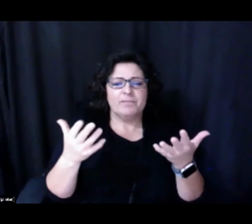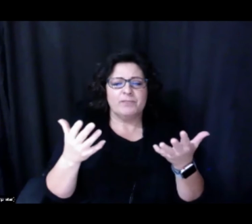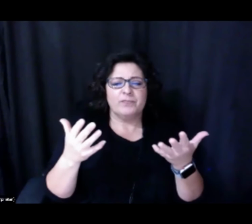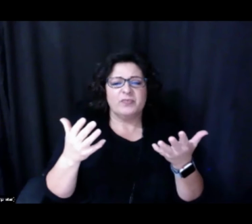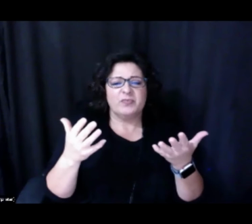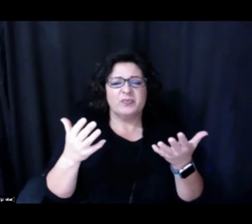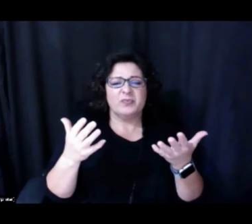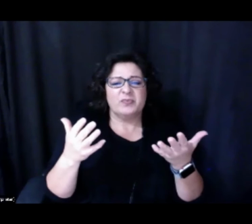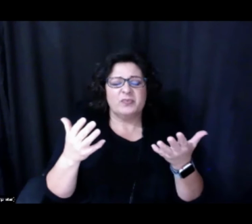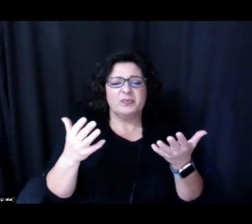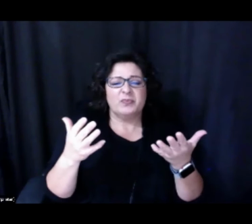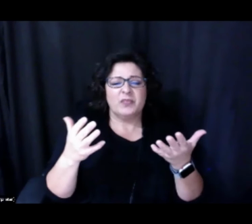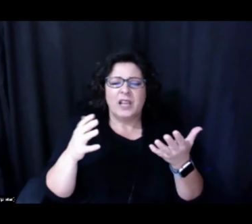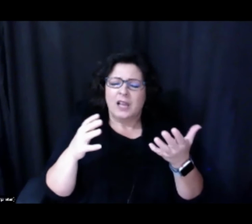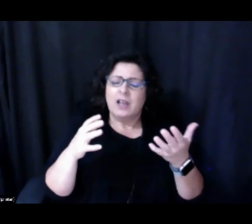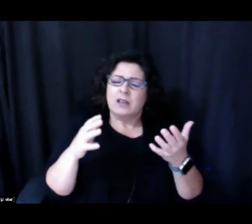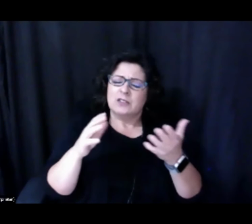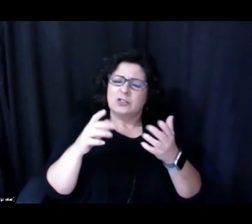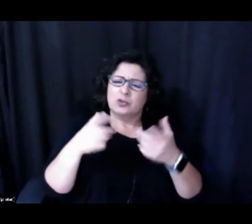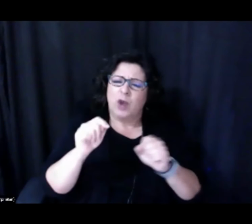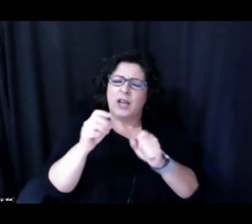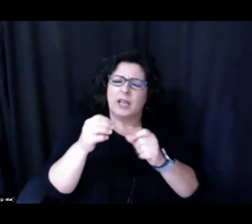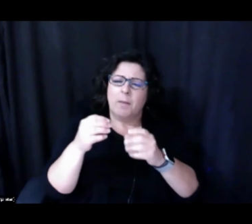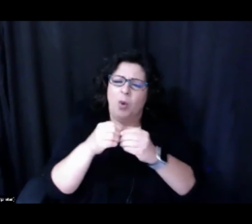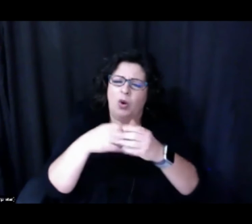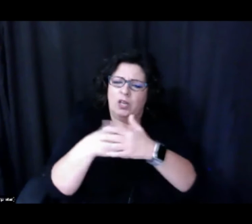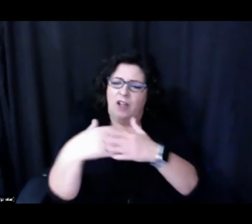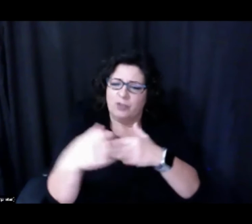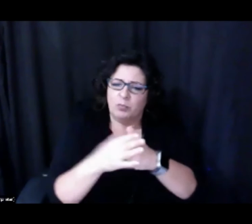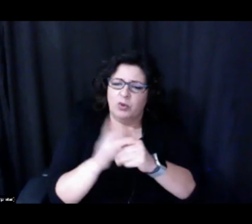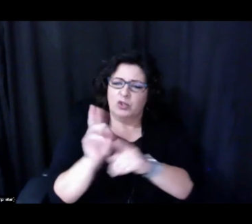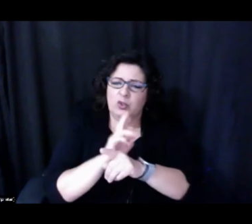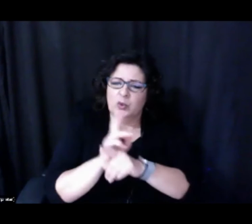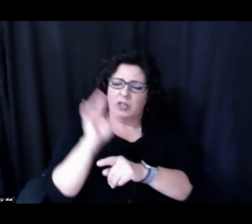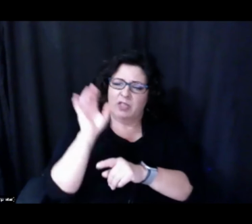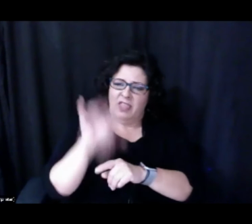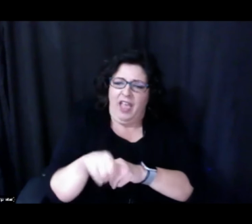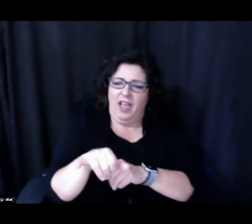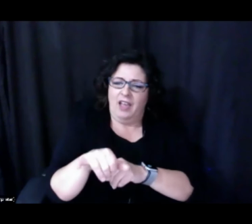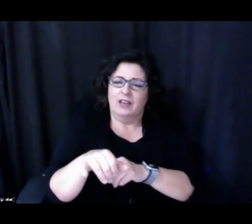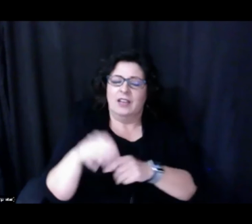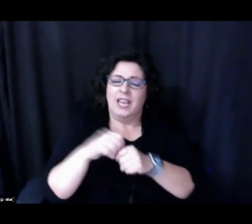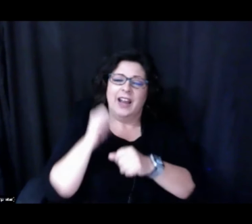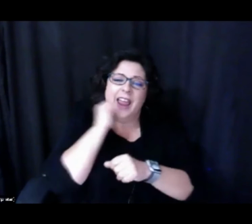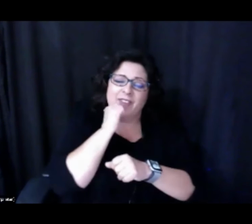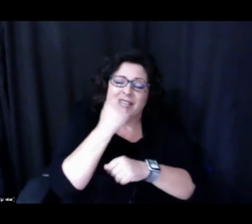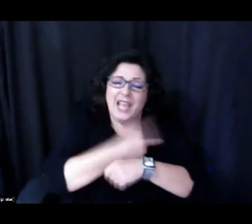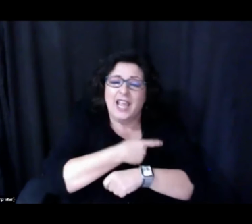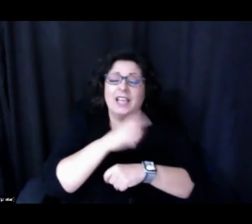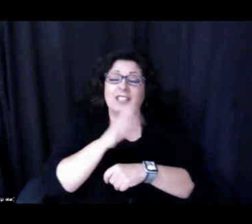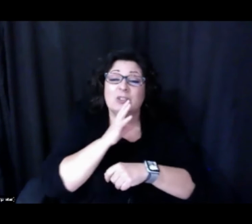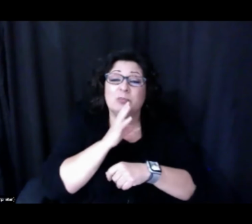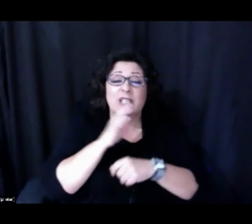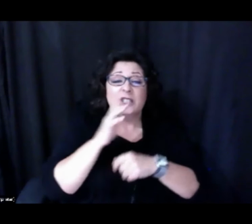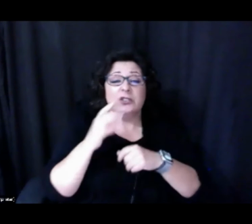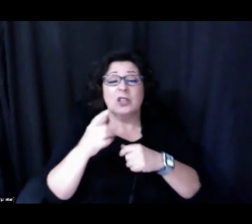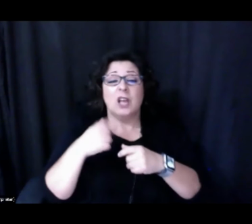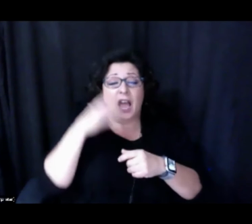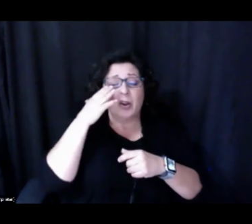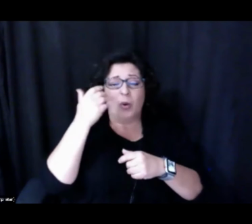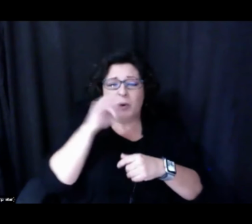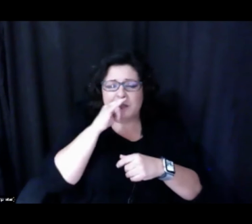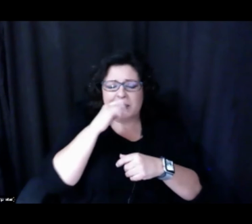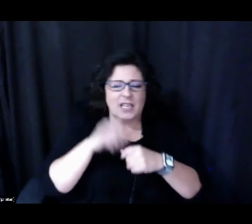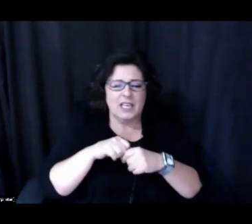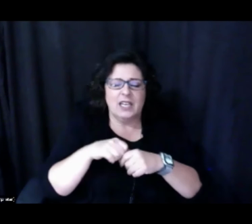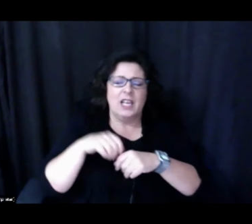just get more comfortable using it in our everyday speech. And like, I know when I was a kid, my English teacher was like,